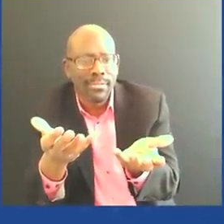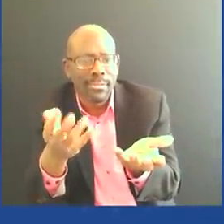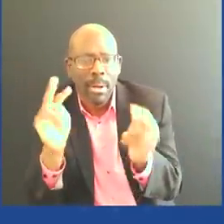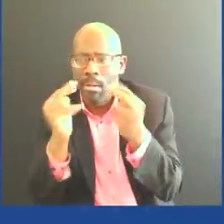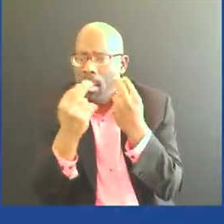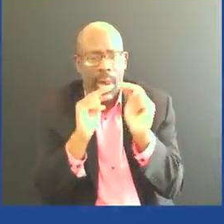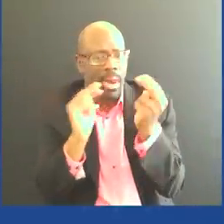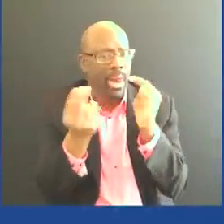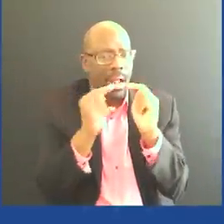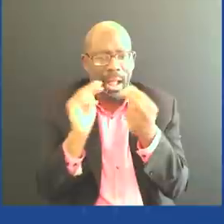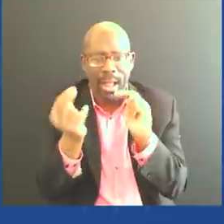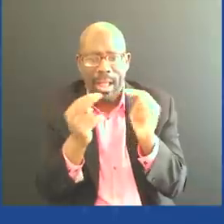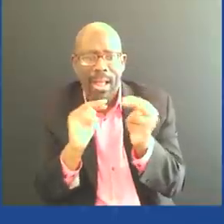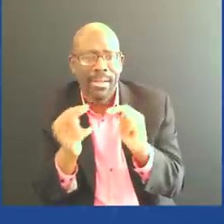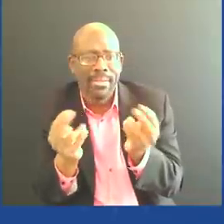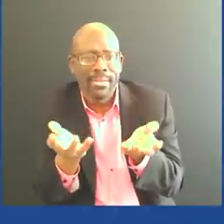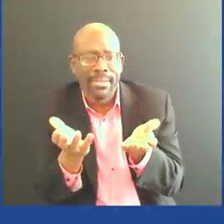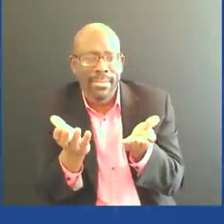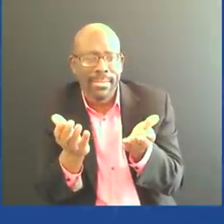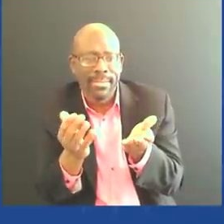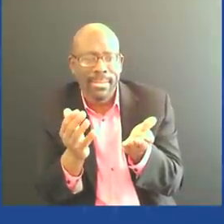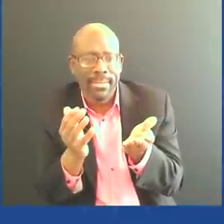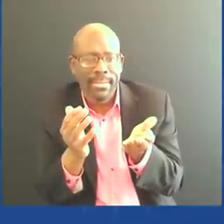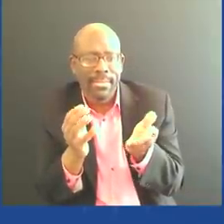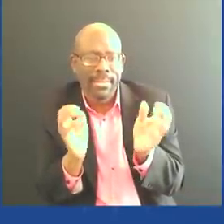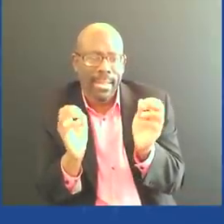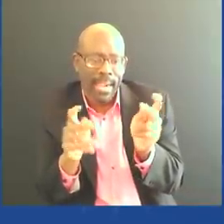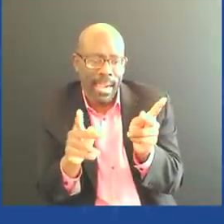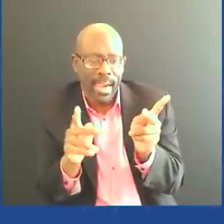They're down. Okay. Wow, you're down there?